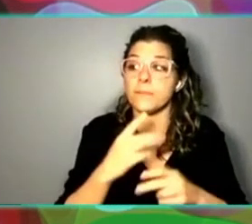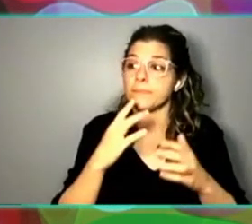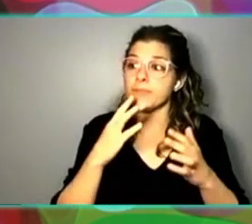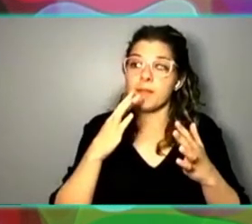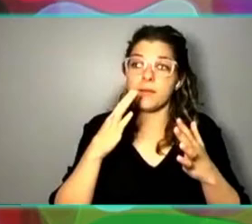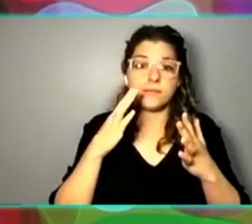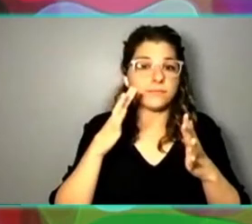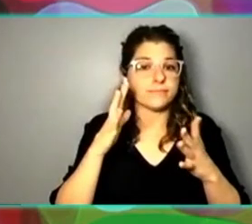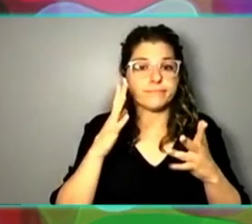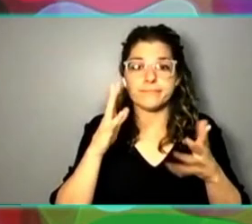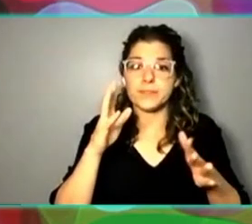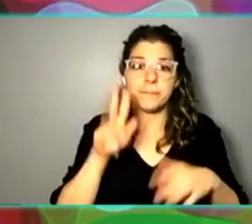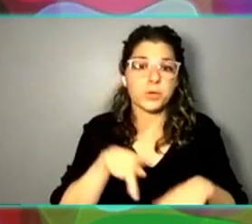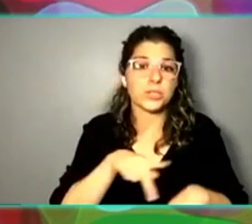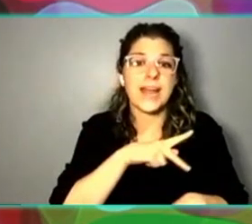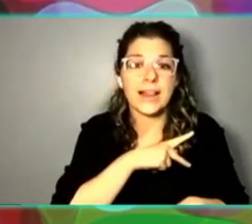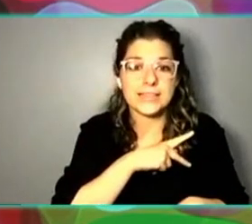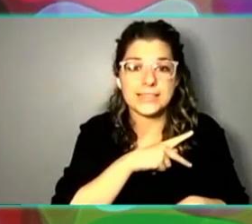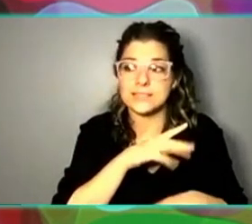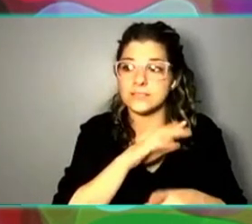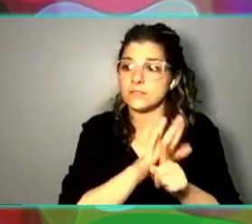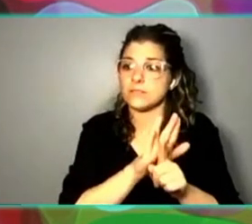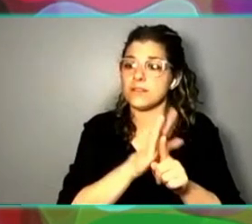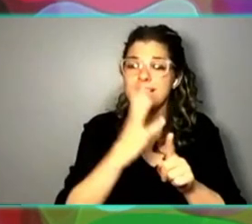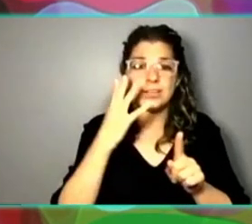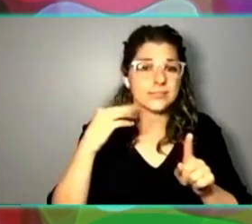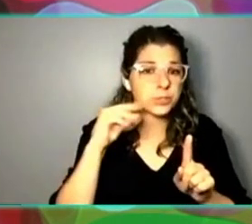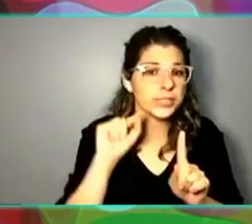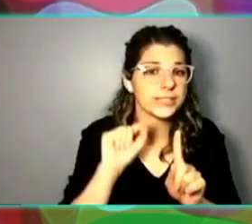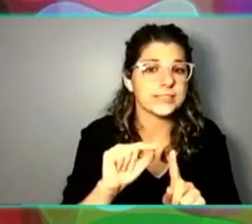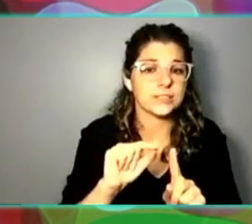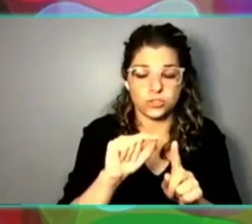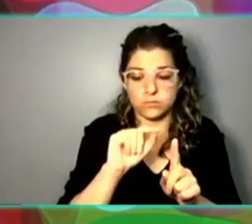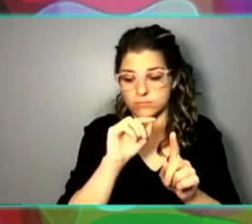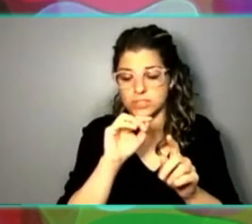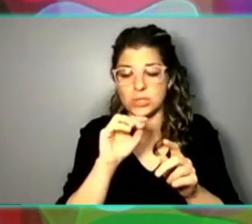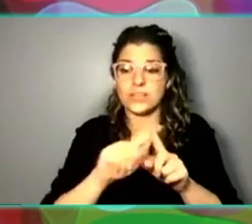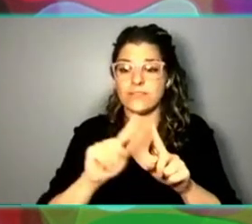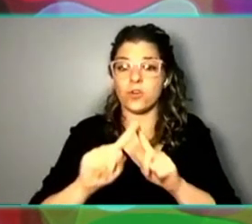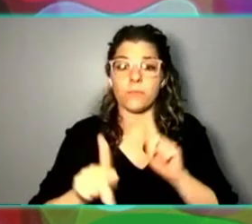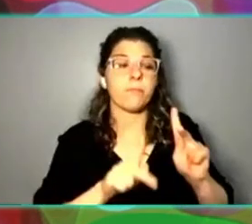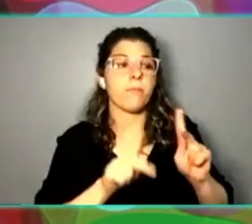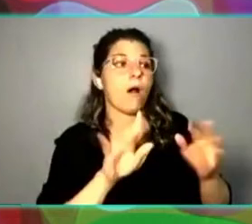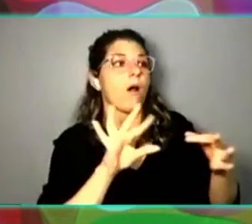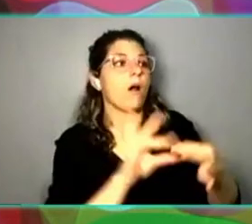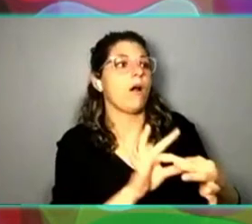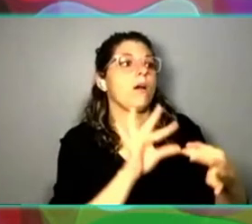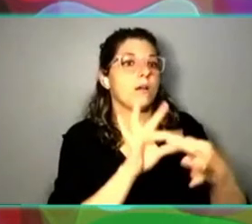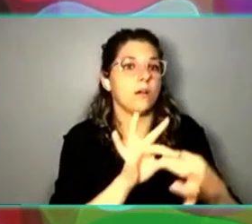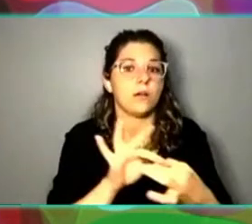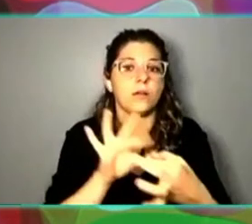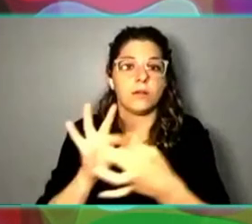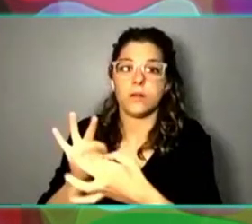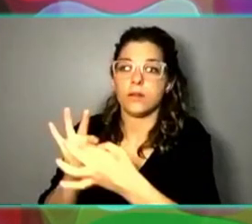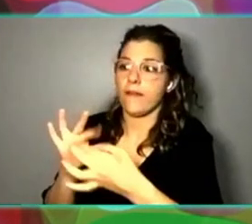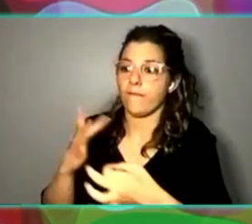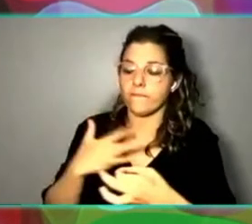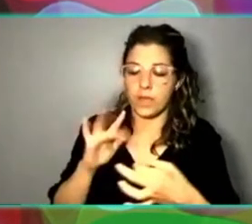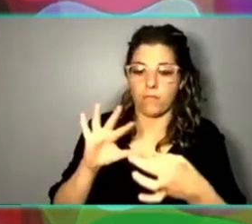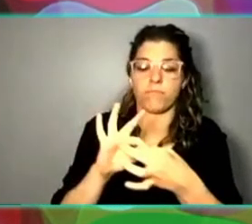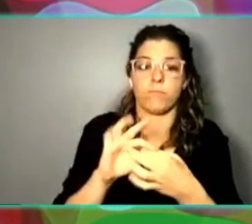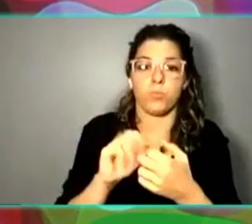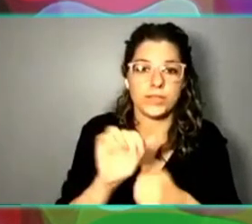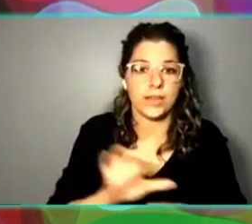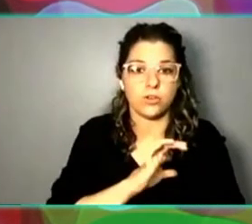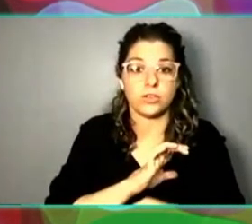things that they go through. So different people can feel seen in them, because some people